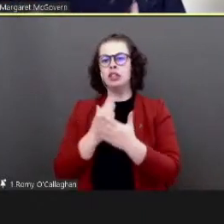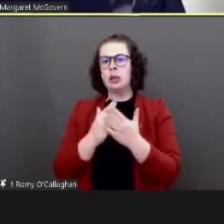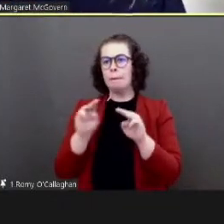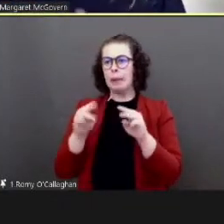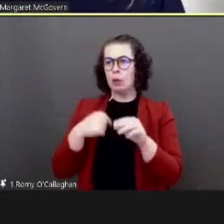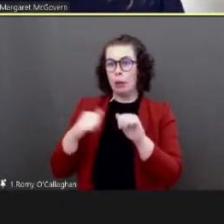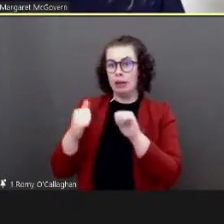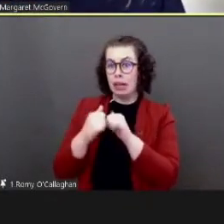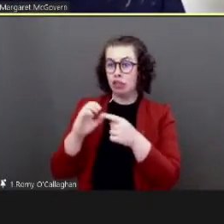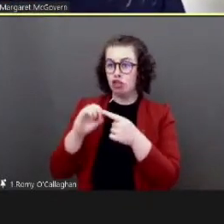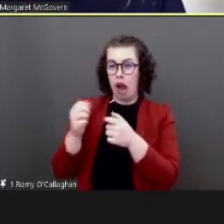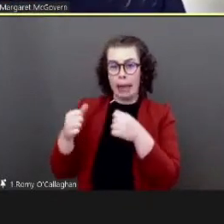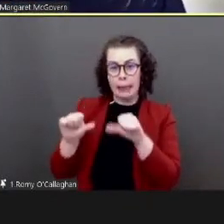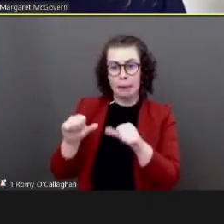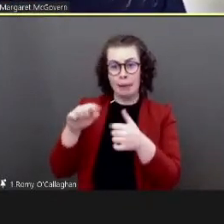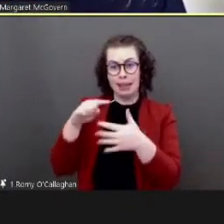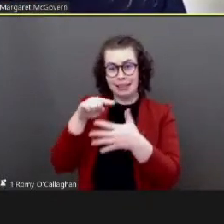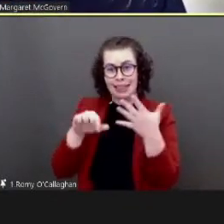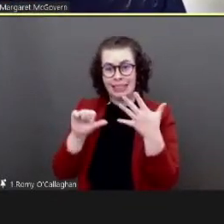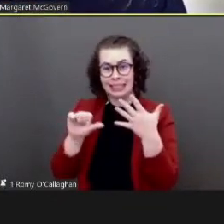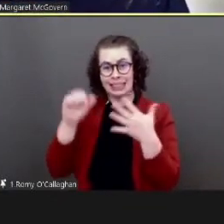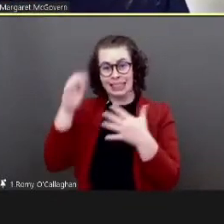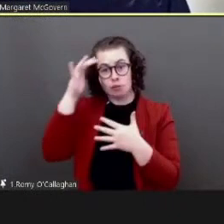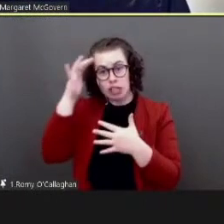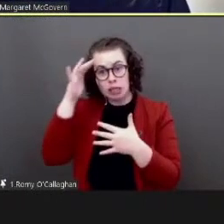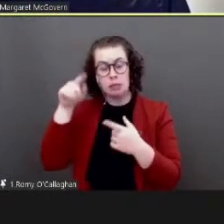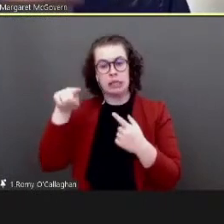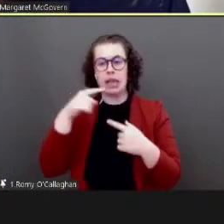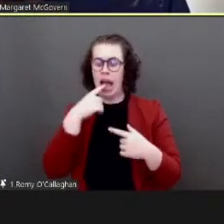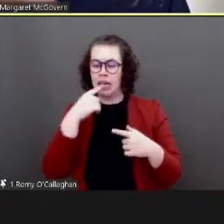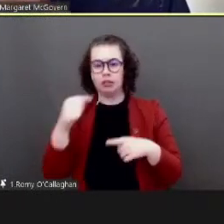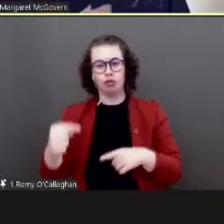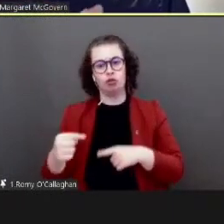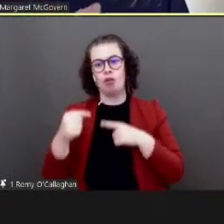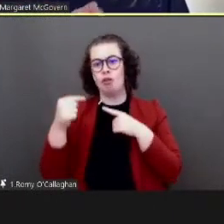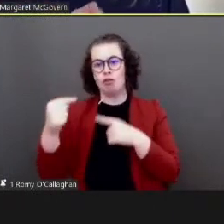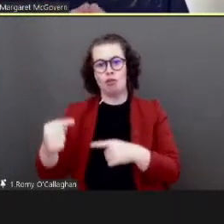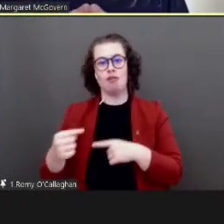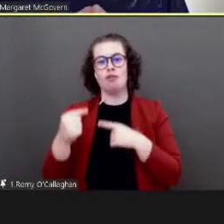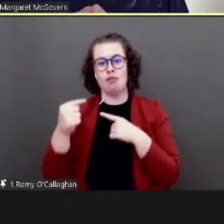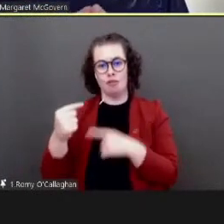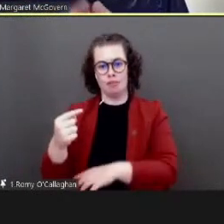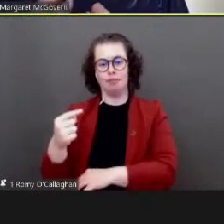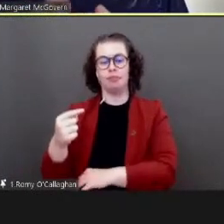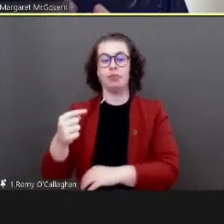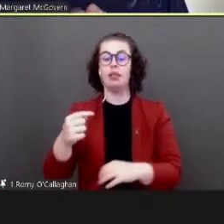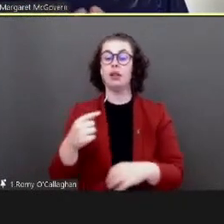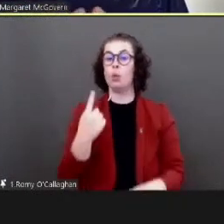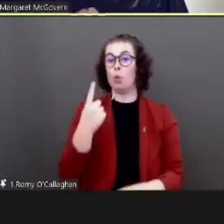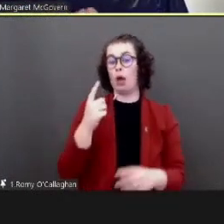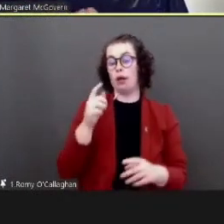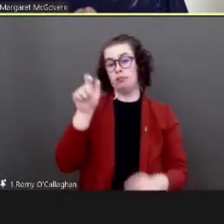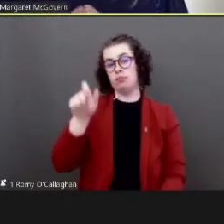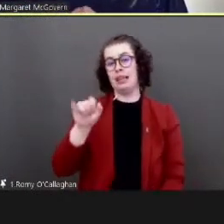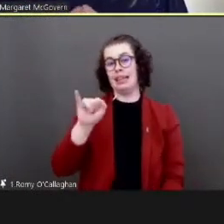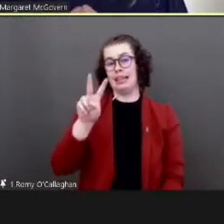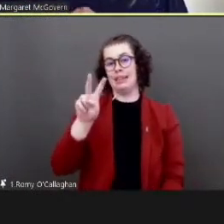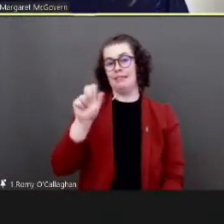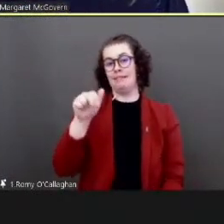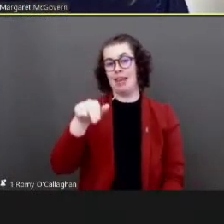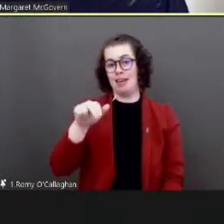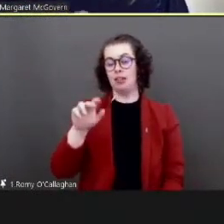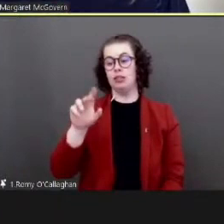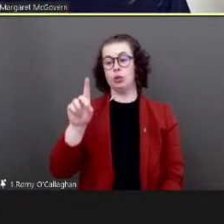many challenges in implementing this kind of approach. I'm flagging there the work of Yvonne Jukes and others last